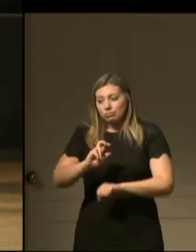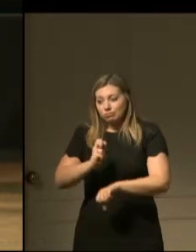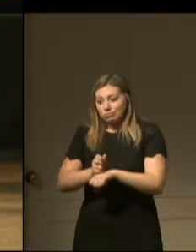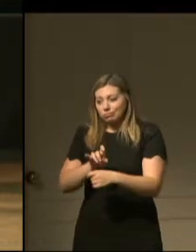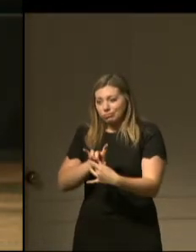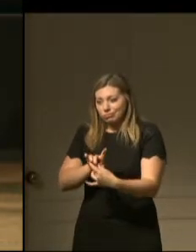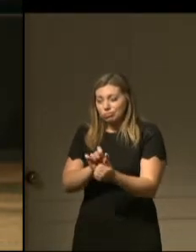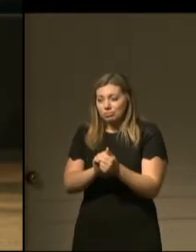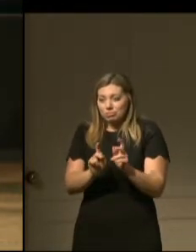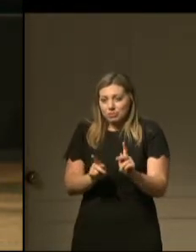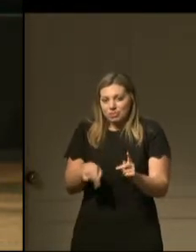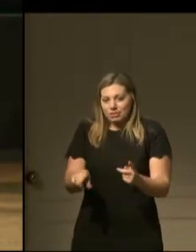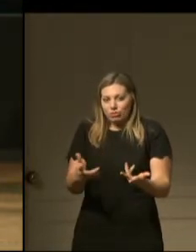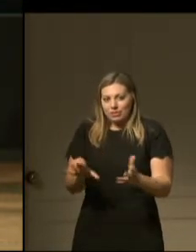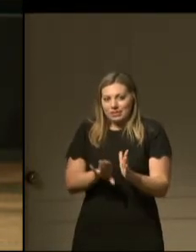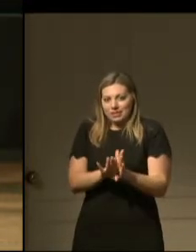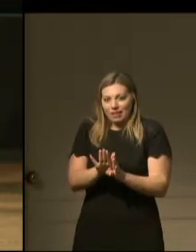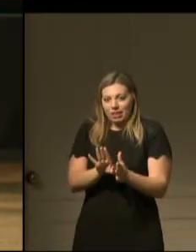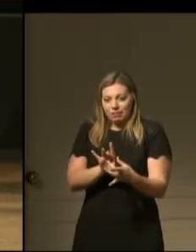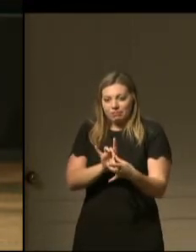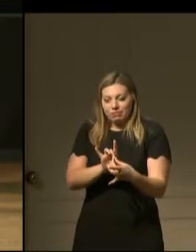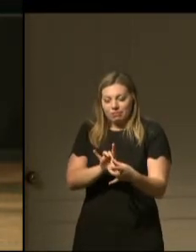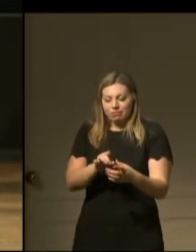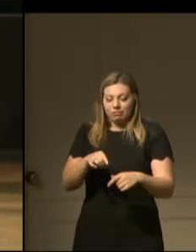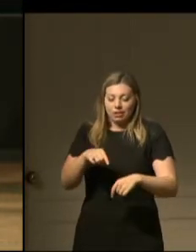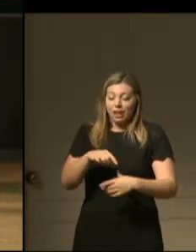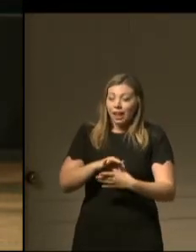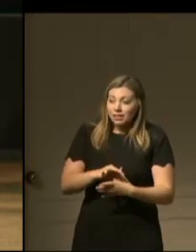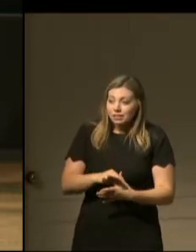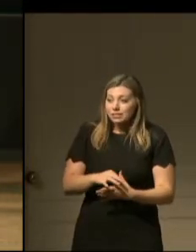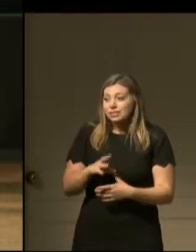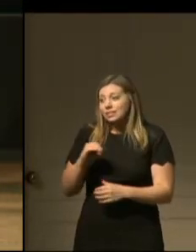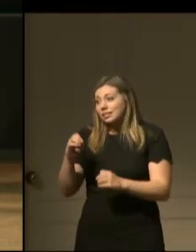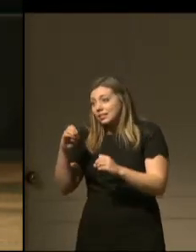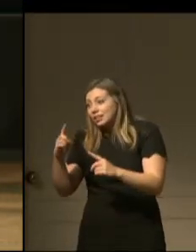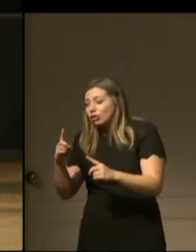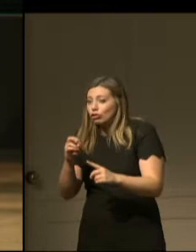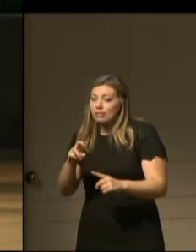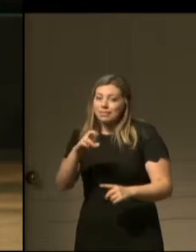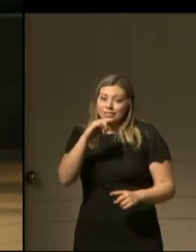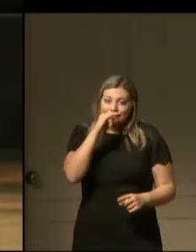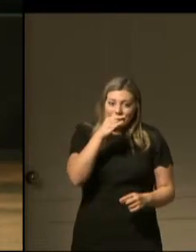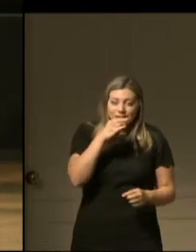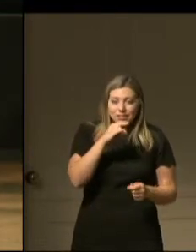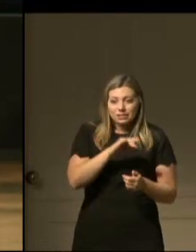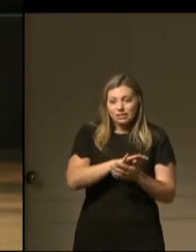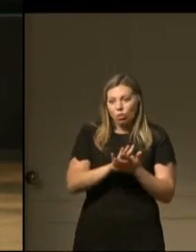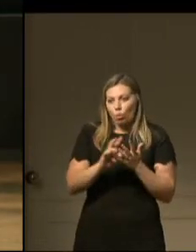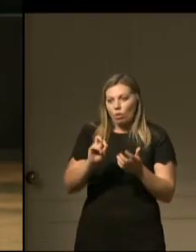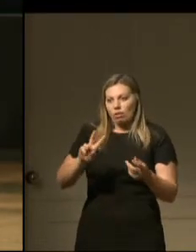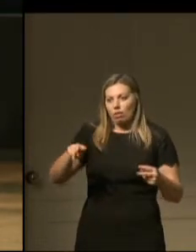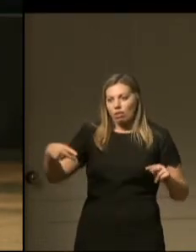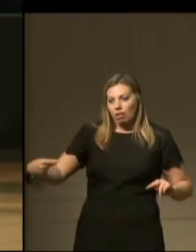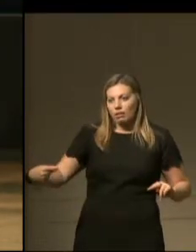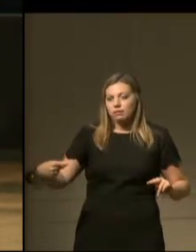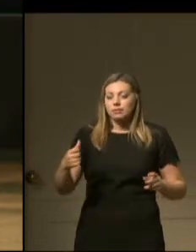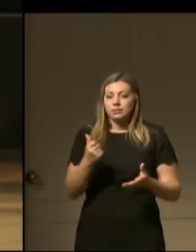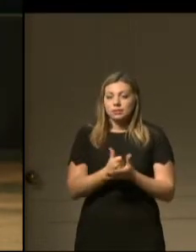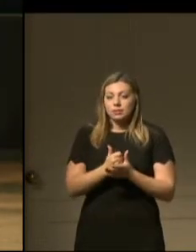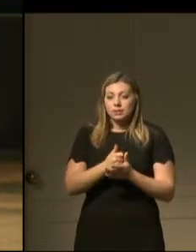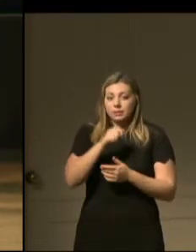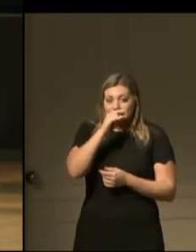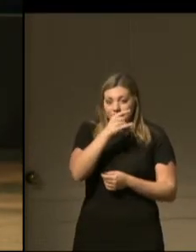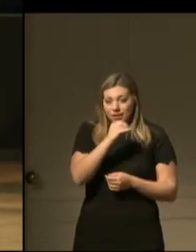relationships between people that are developing content and the educators or the kids, or the other way around, like helping the kids